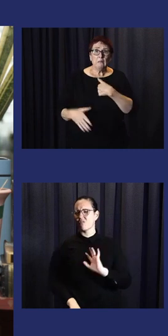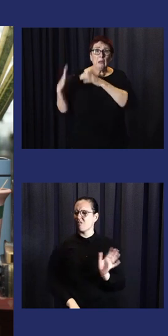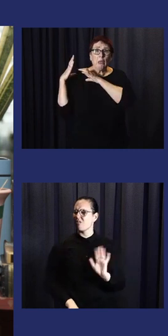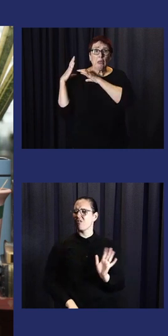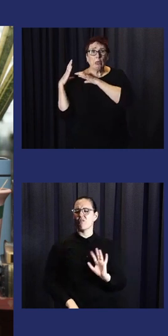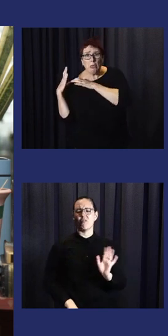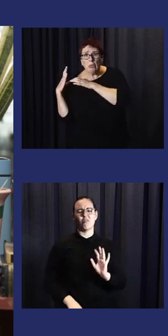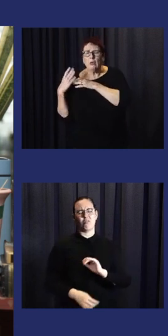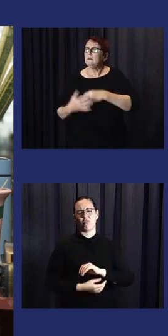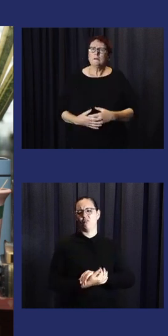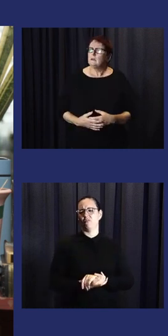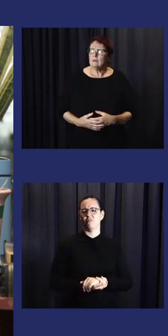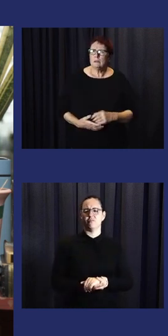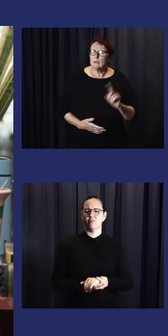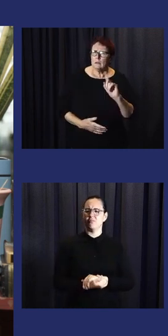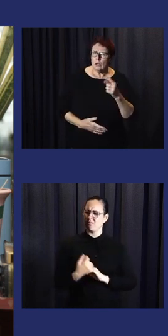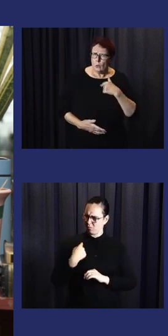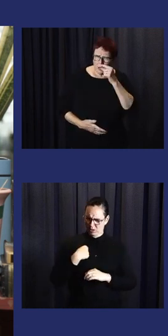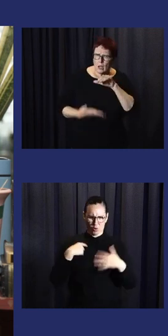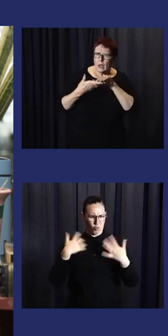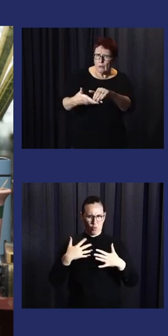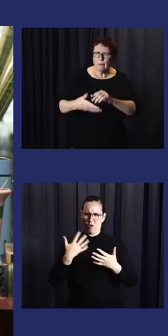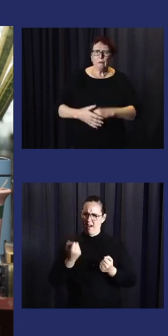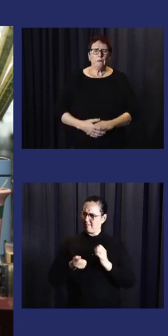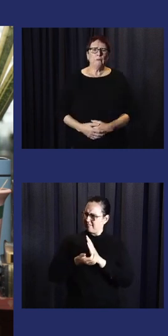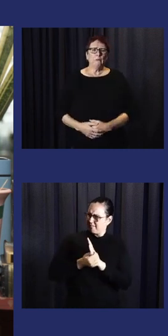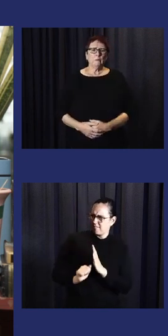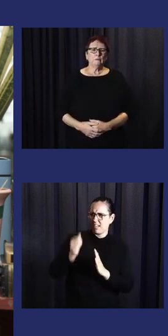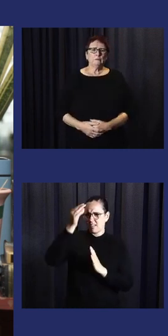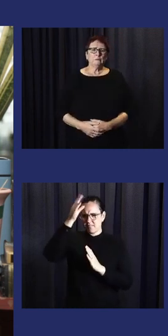hindi kami maging burden ng society, but